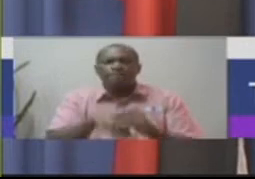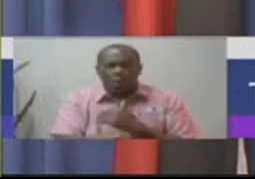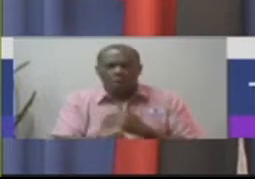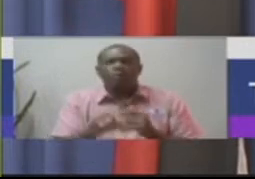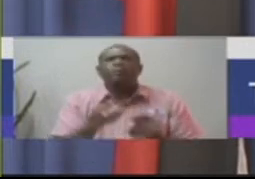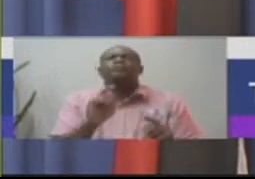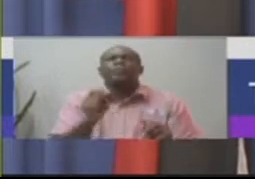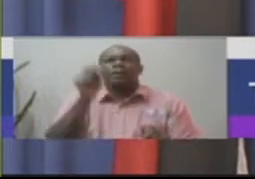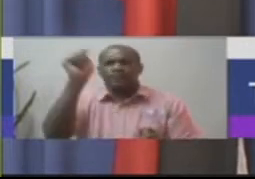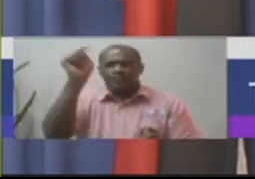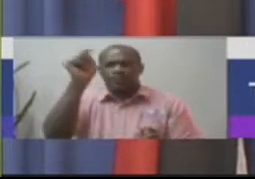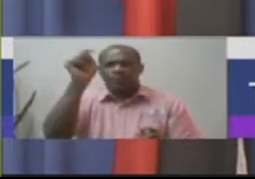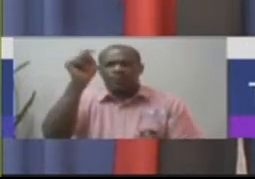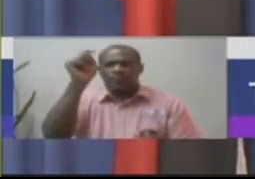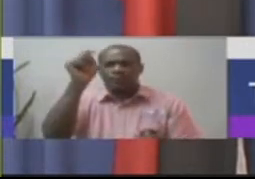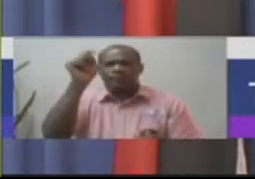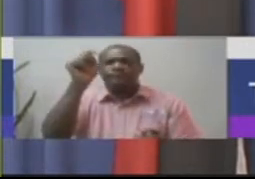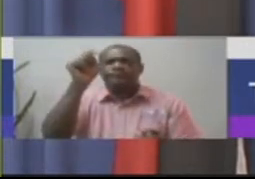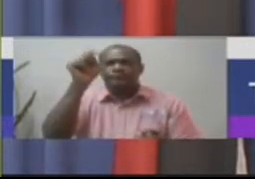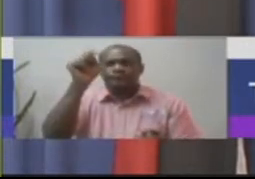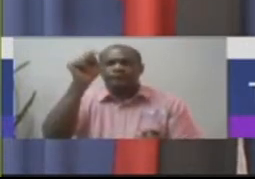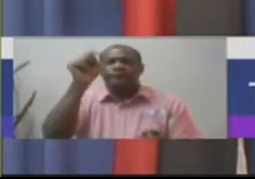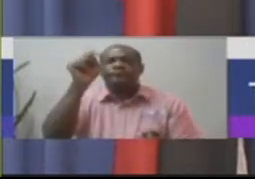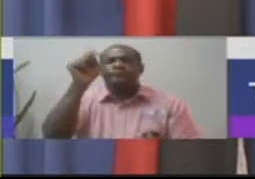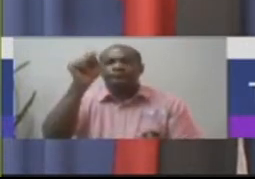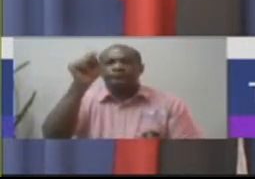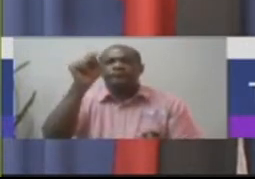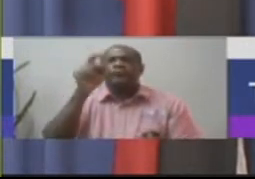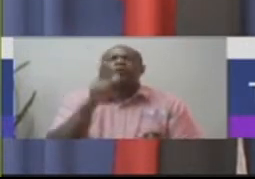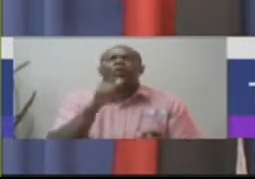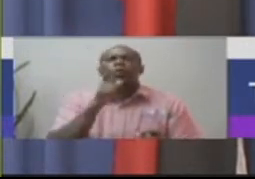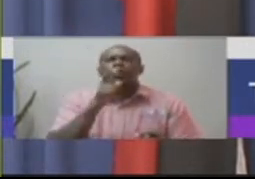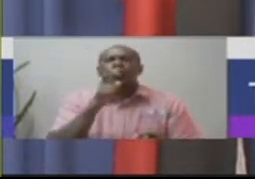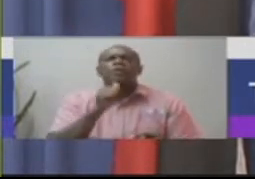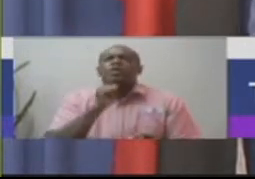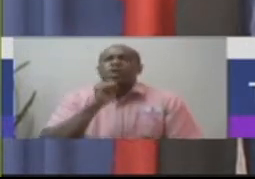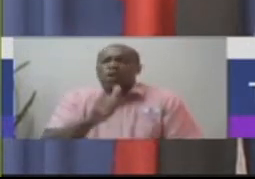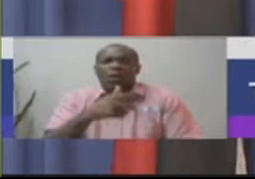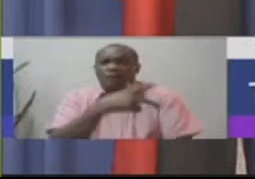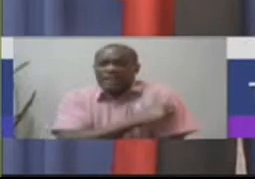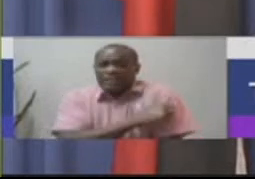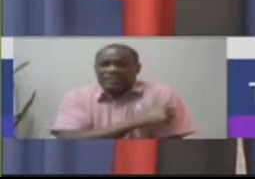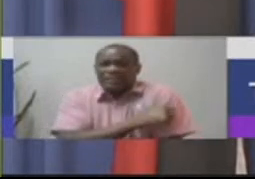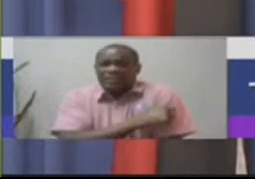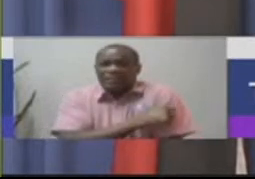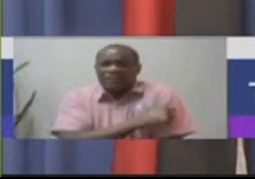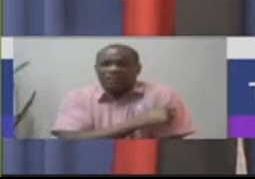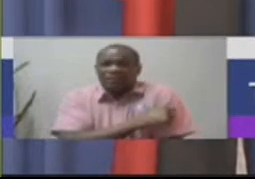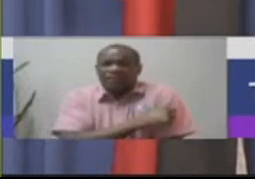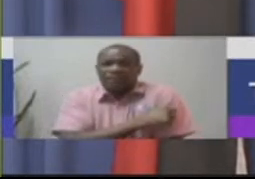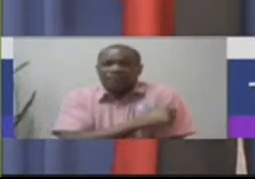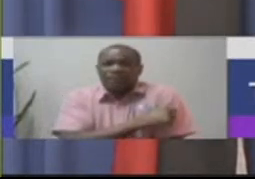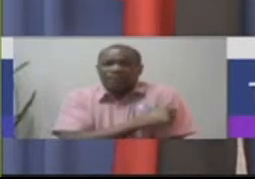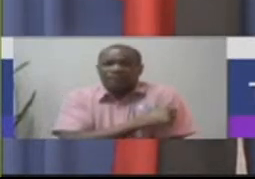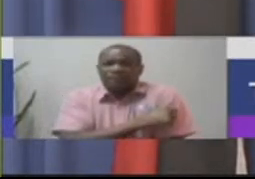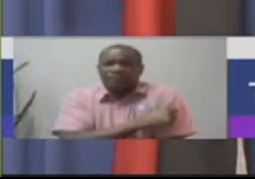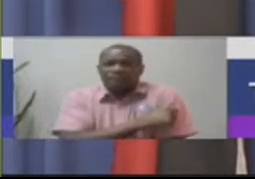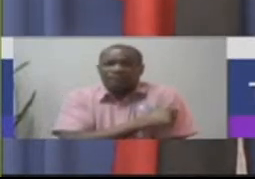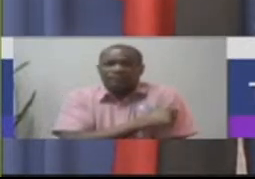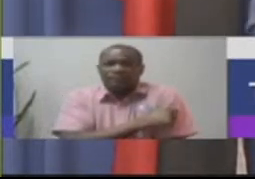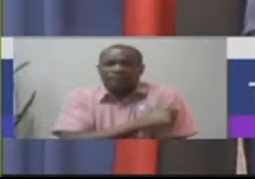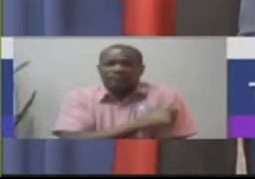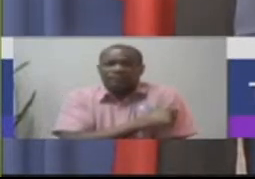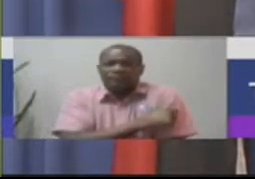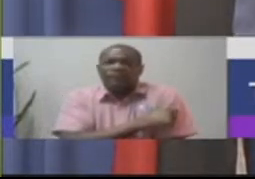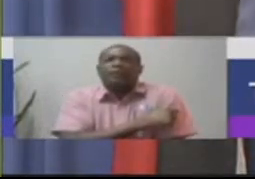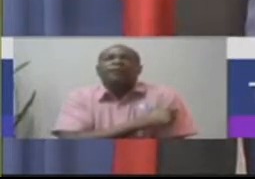non-nationals of Trinidad and Tobago who are not vaccinated against COVID-19 will